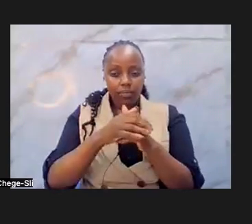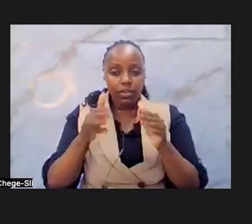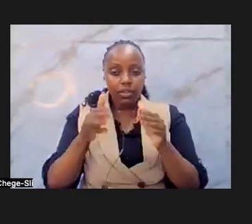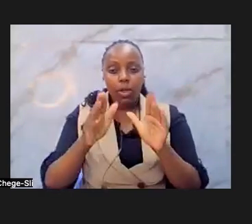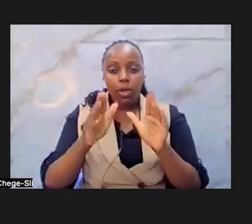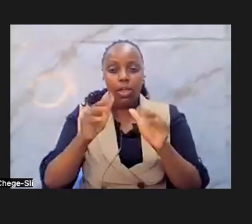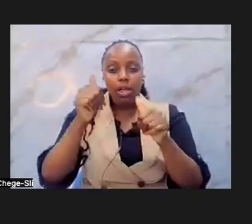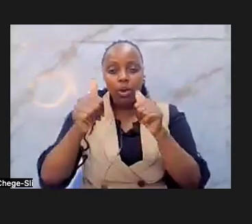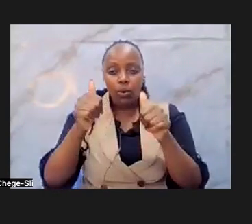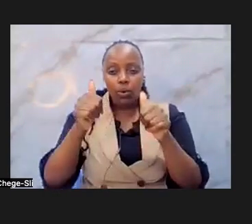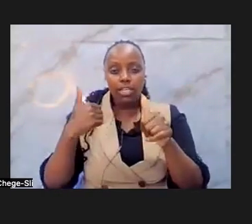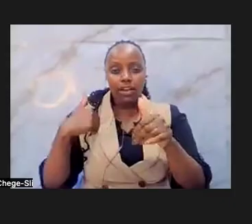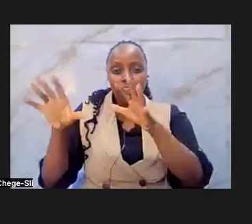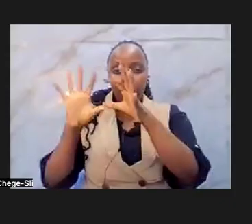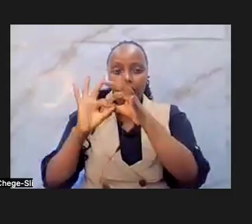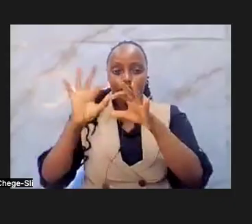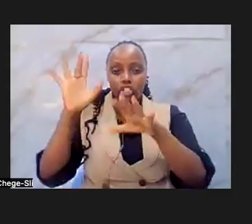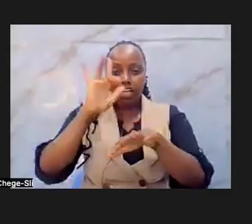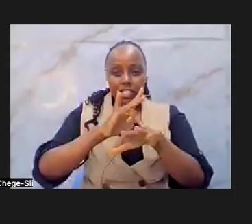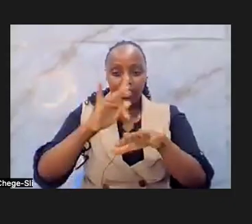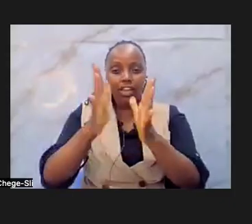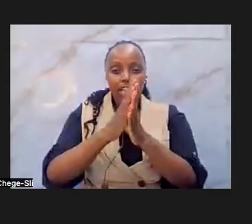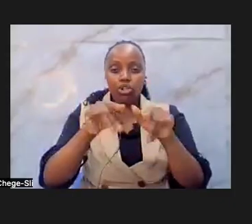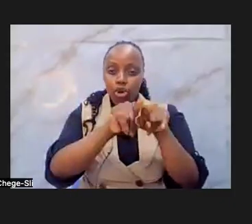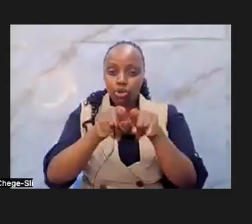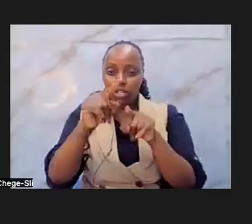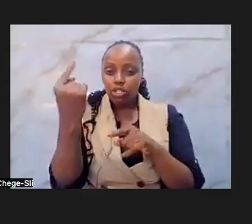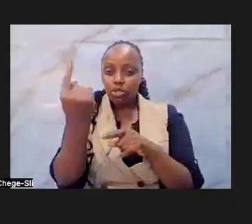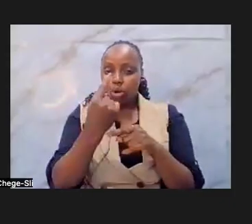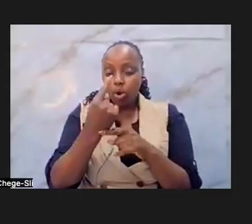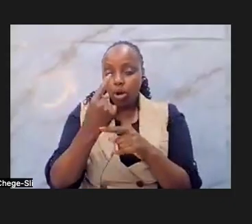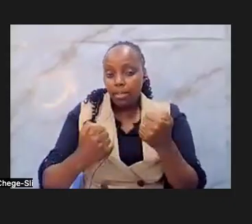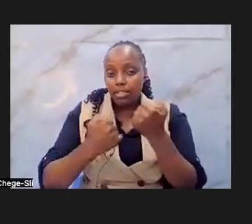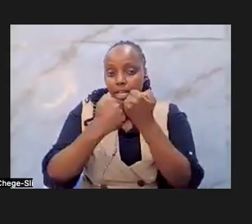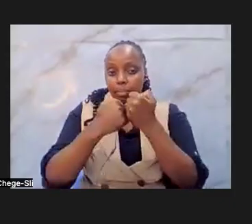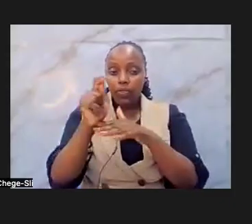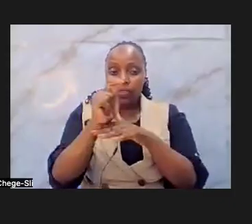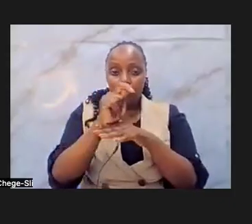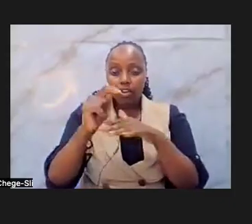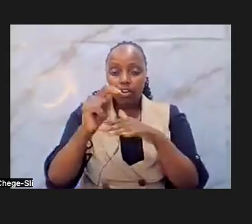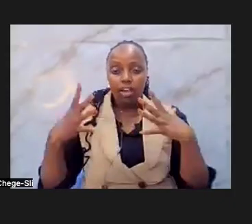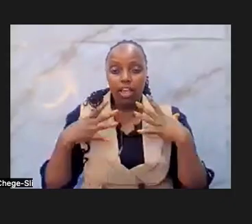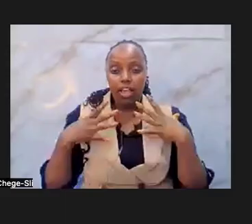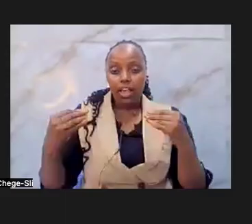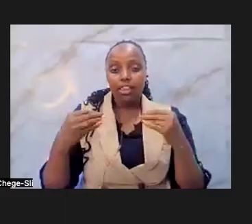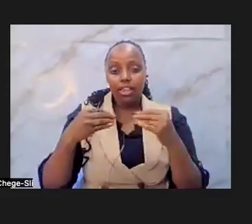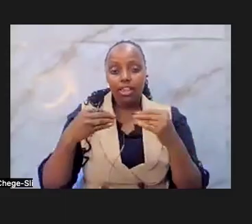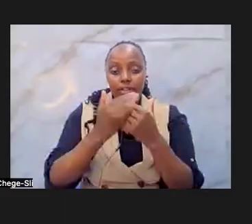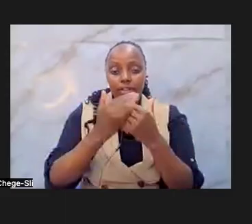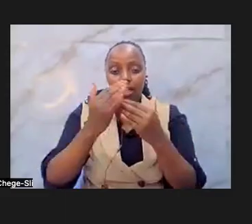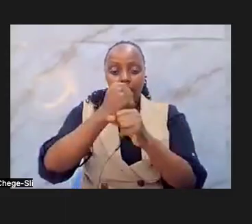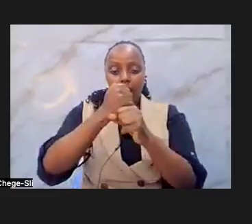has only been made possible through the training that the healthcare providers receive. what we do is receive, after